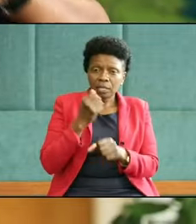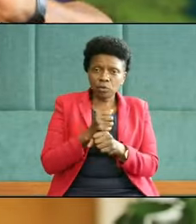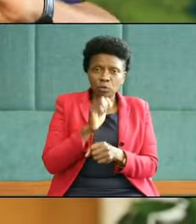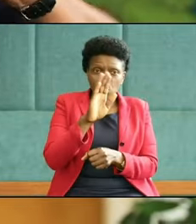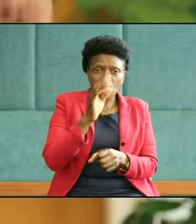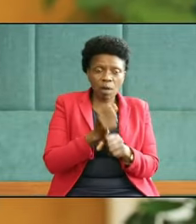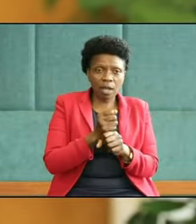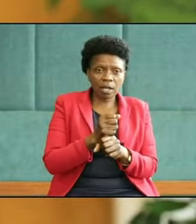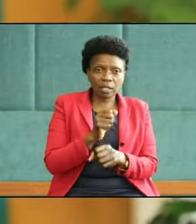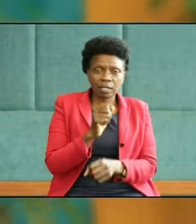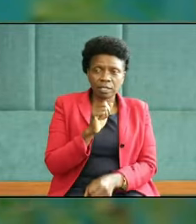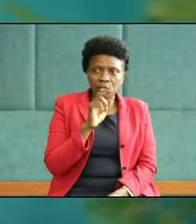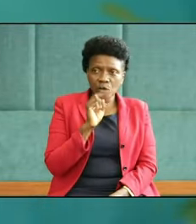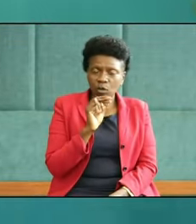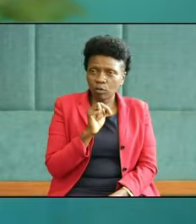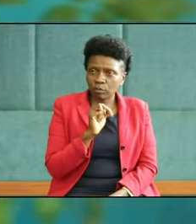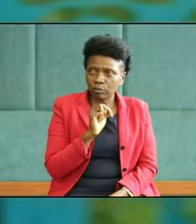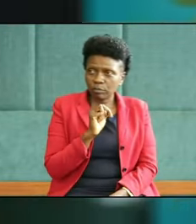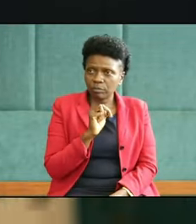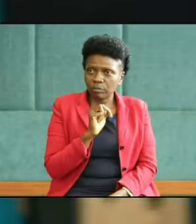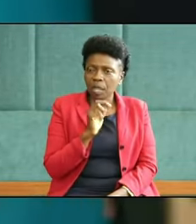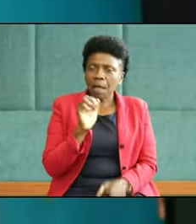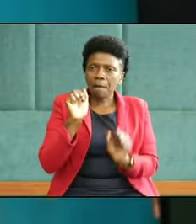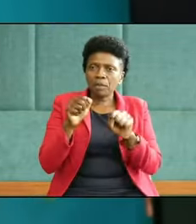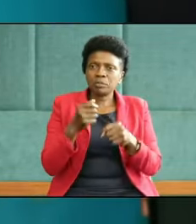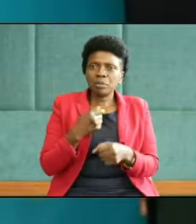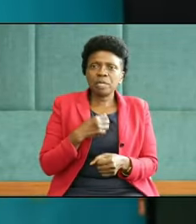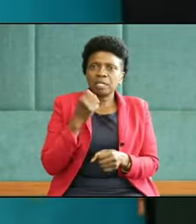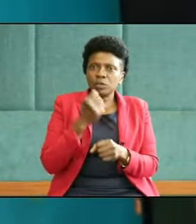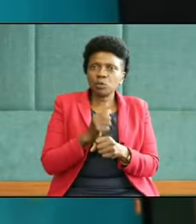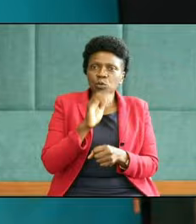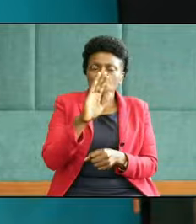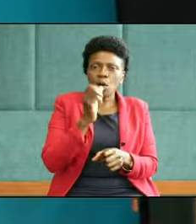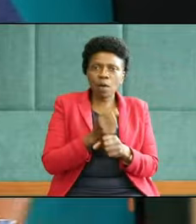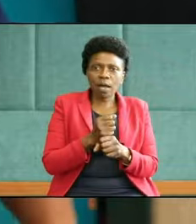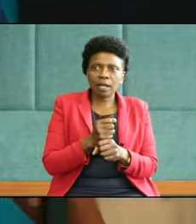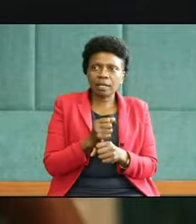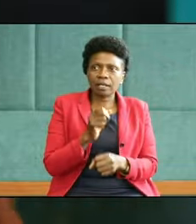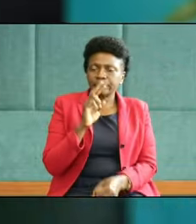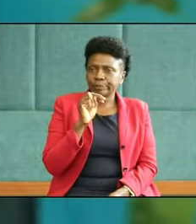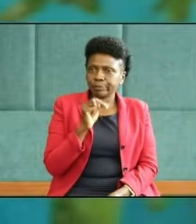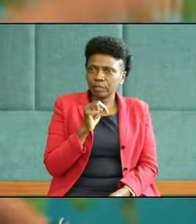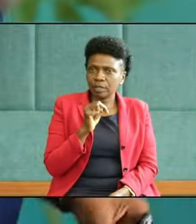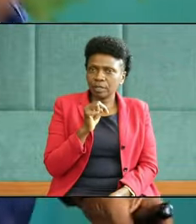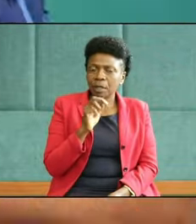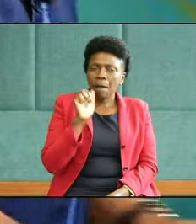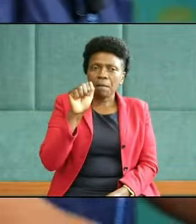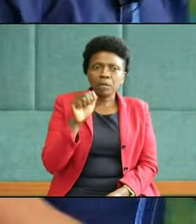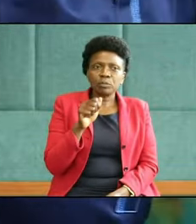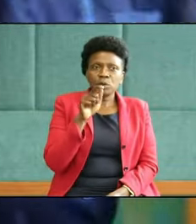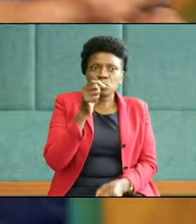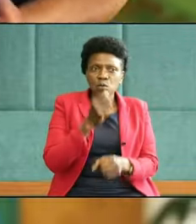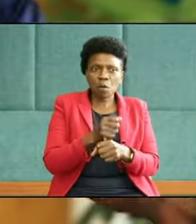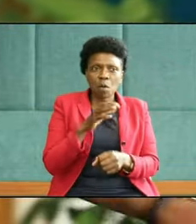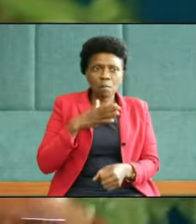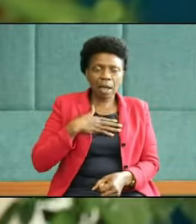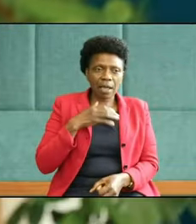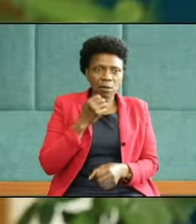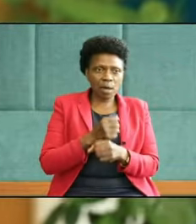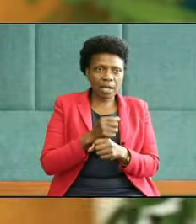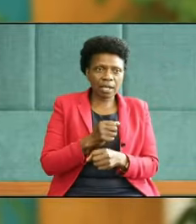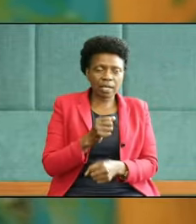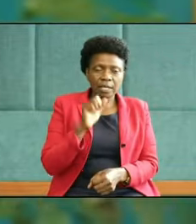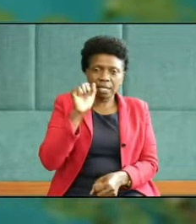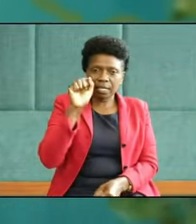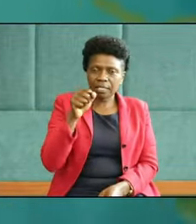no? Can I do your work? Yes or no? Can you do my work? Yes or no?